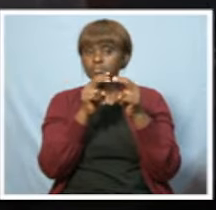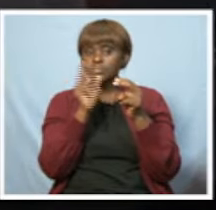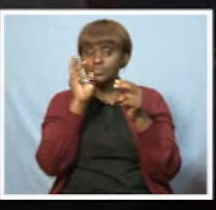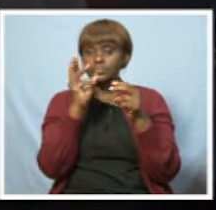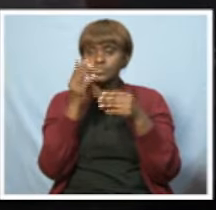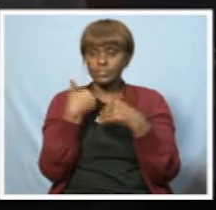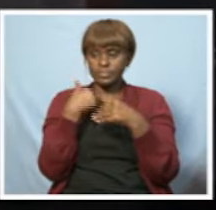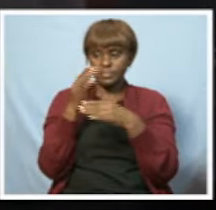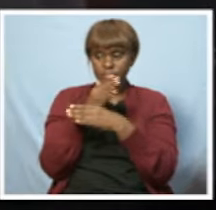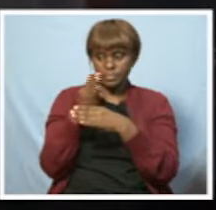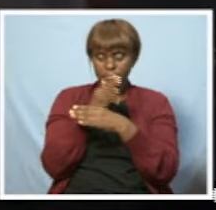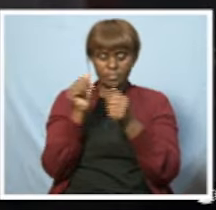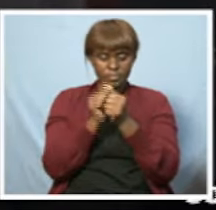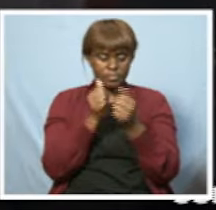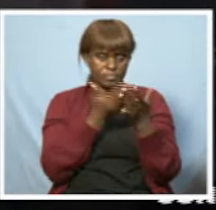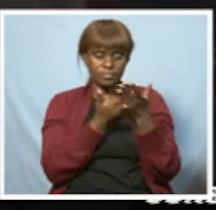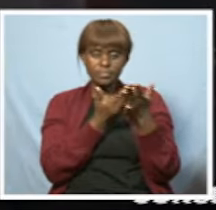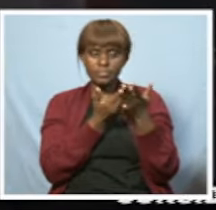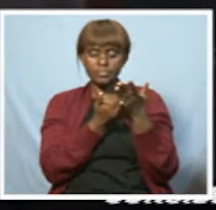trade with this